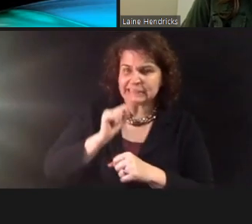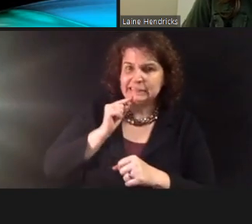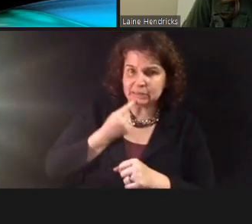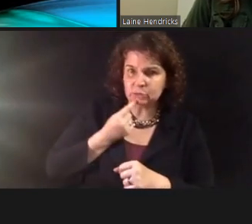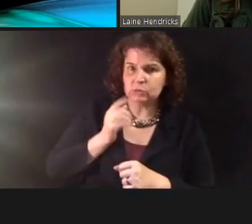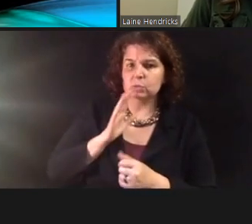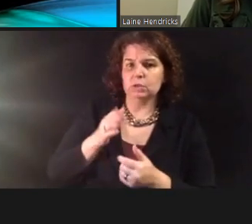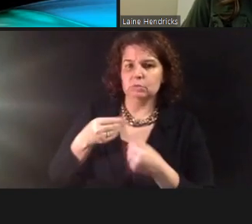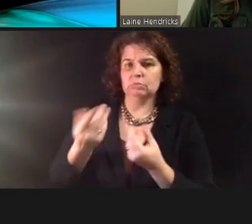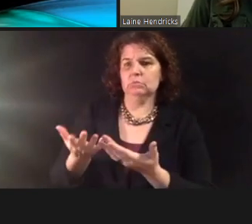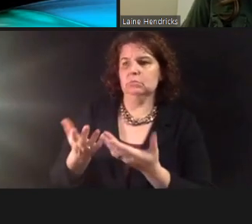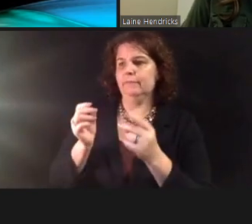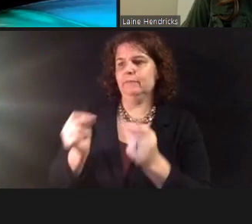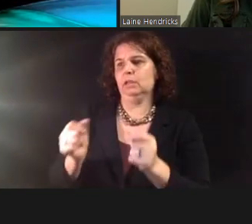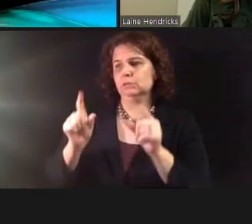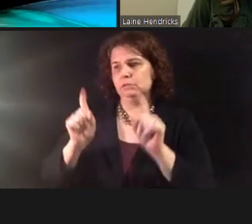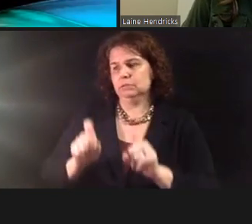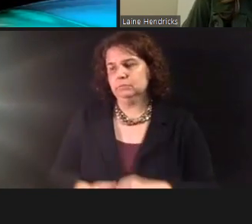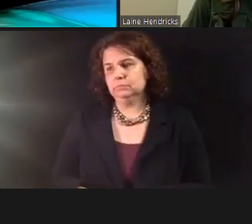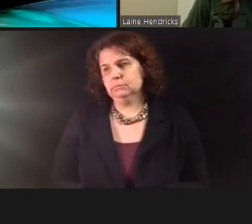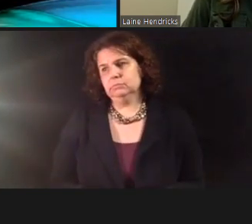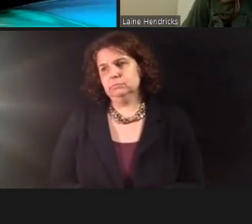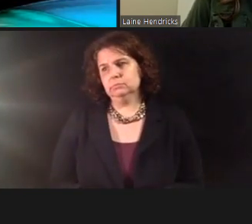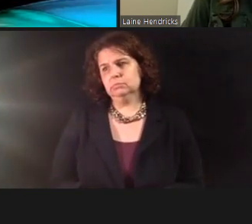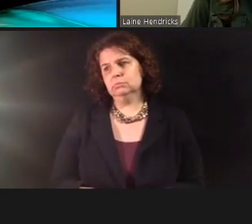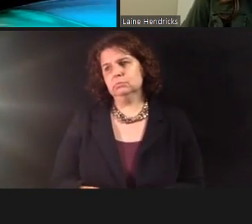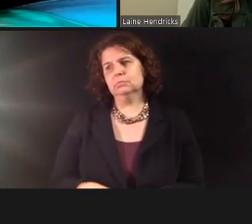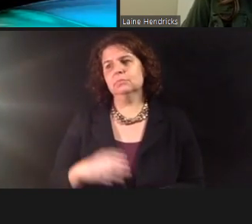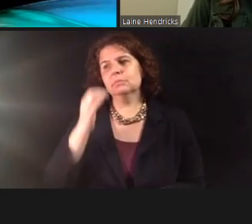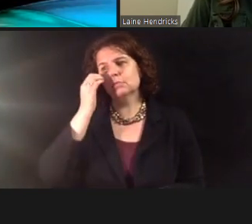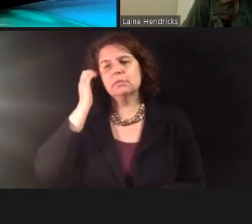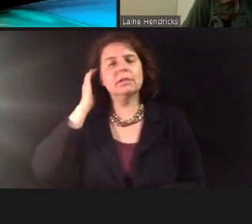in residential care facilities for the elderly or skilled nursing facilities.